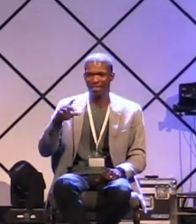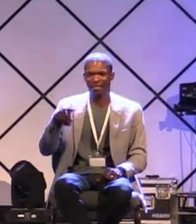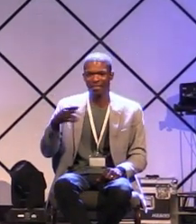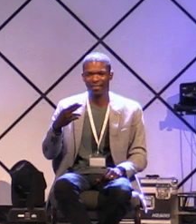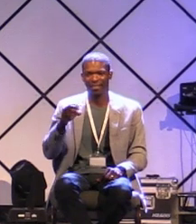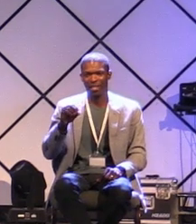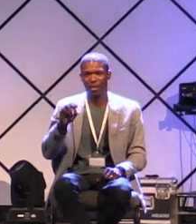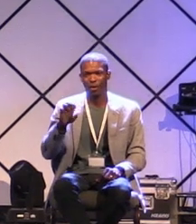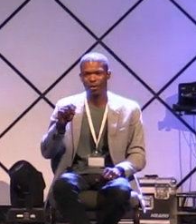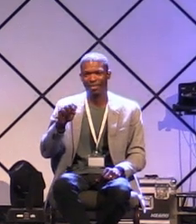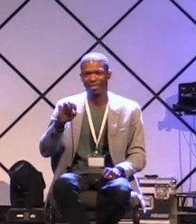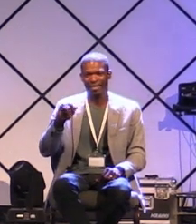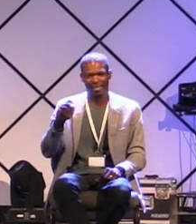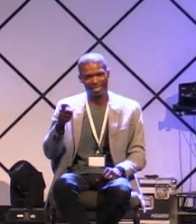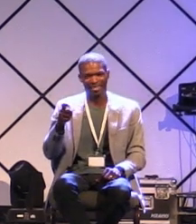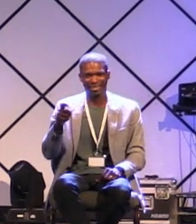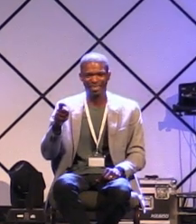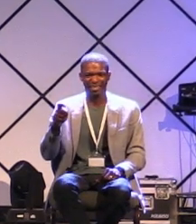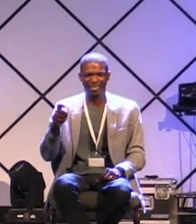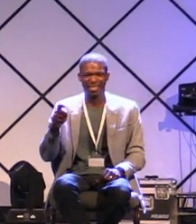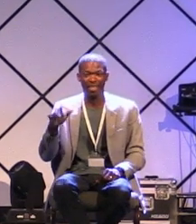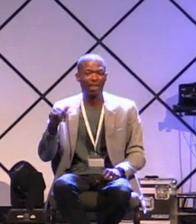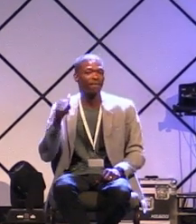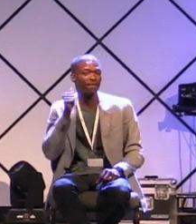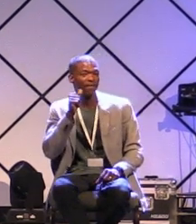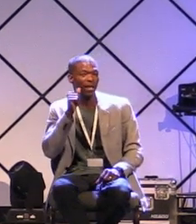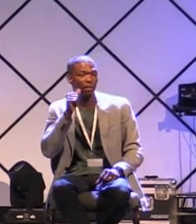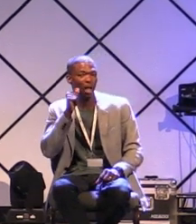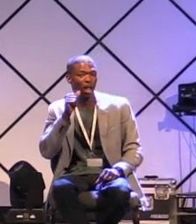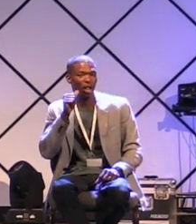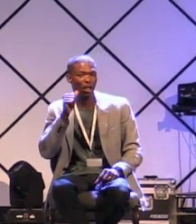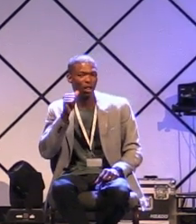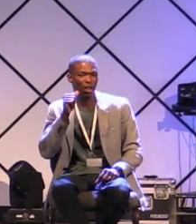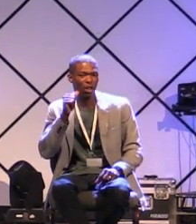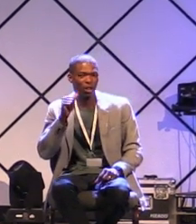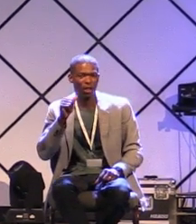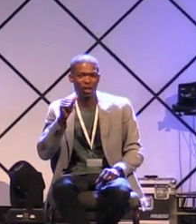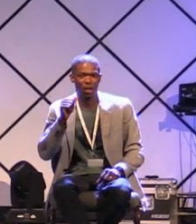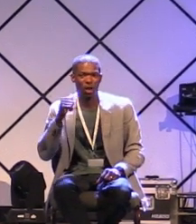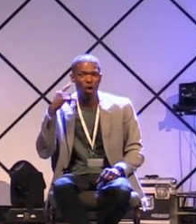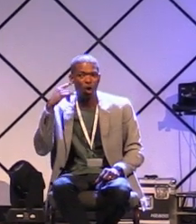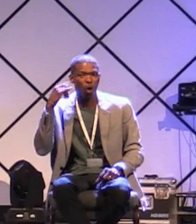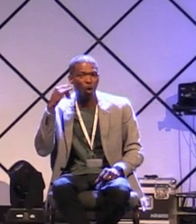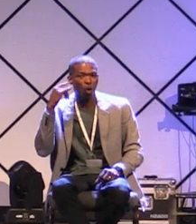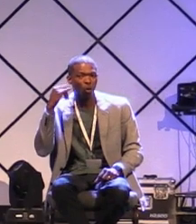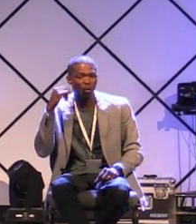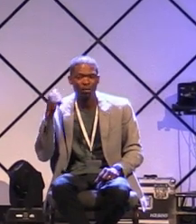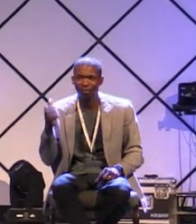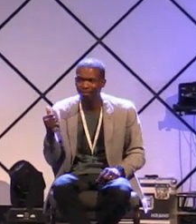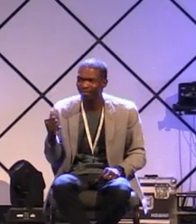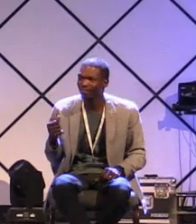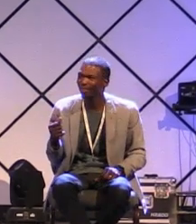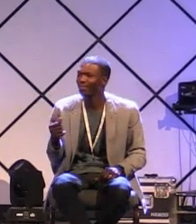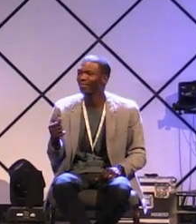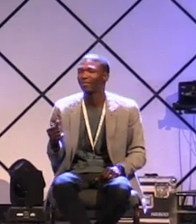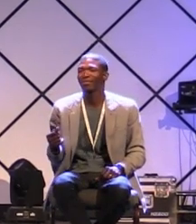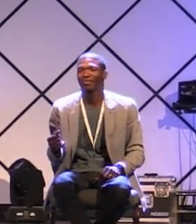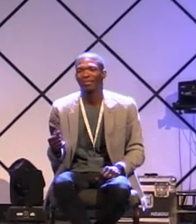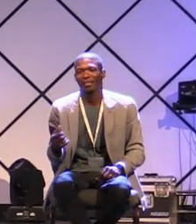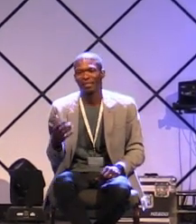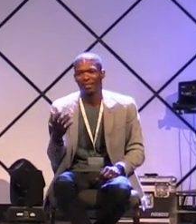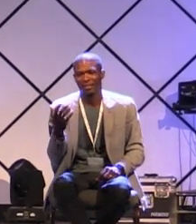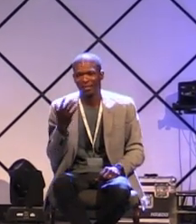Phoenix is a female golden retriever. And she made it. She was also stuck in traffic.